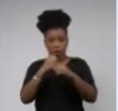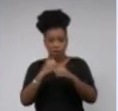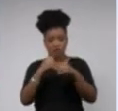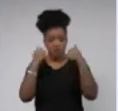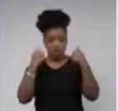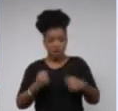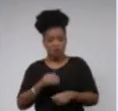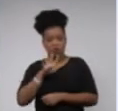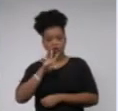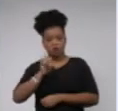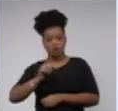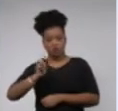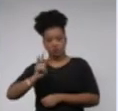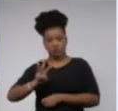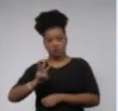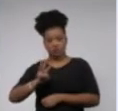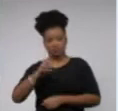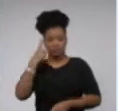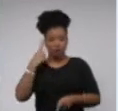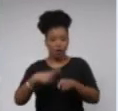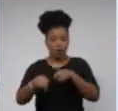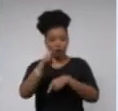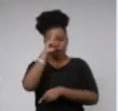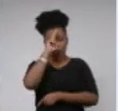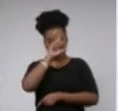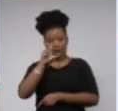403 in the Center for Molecular Immunology,